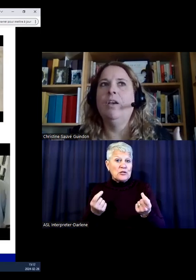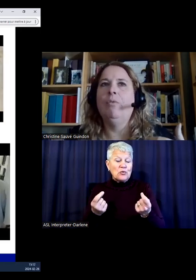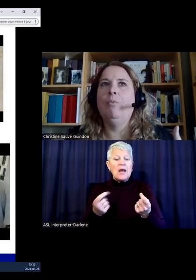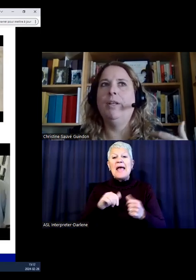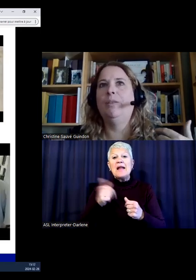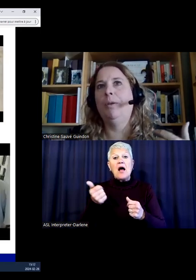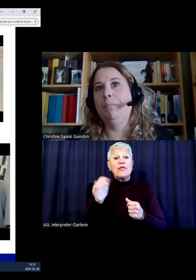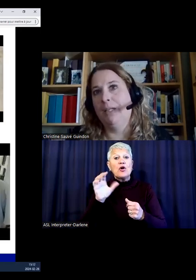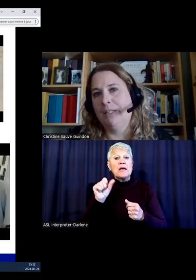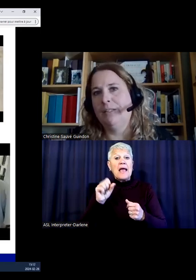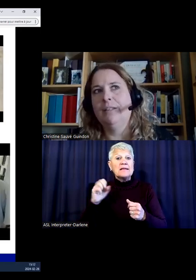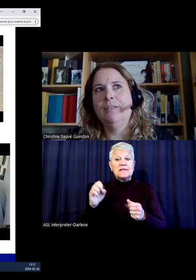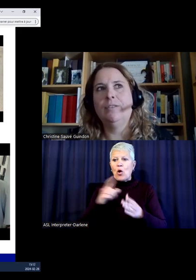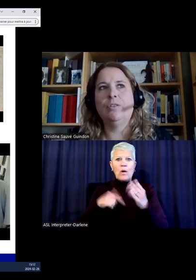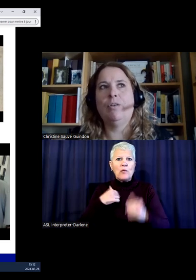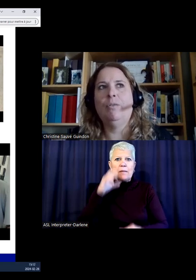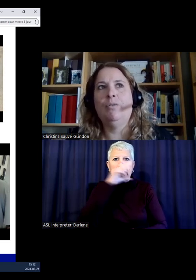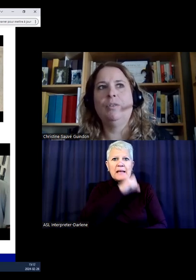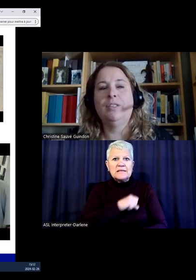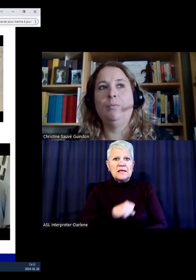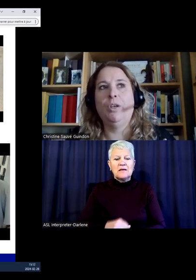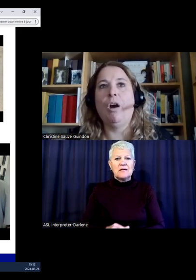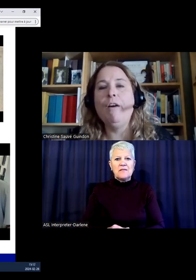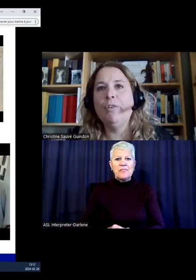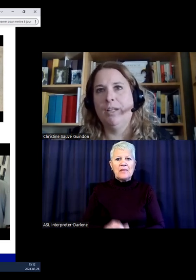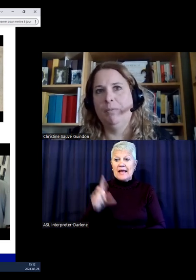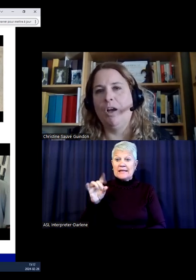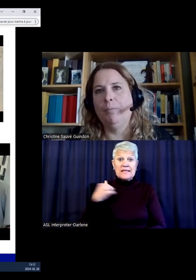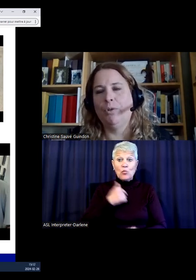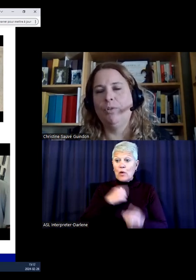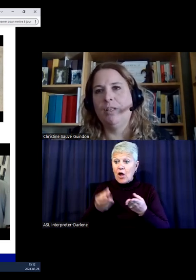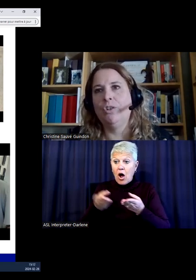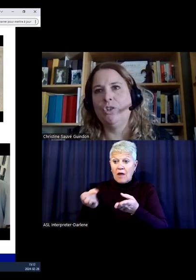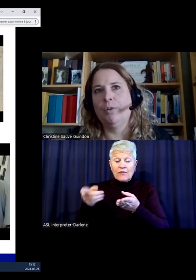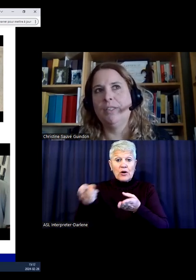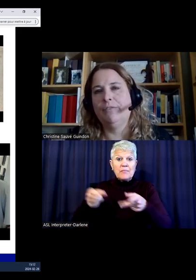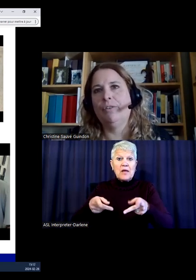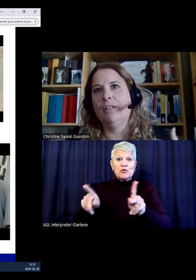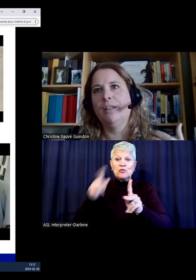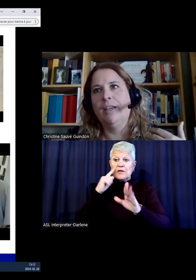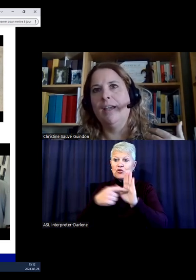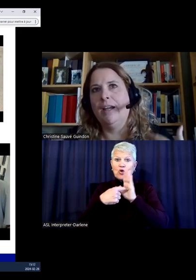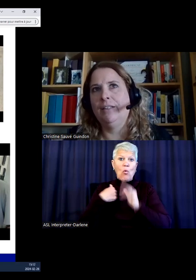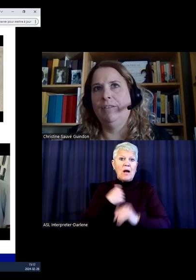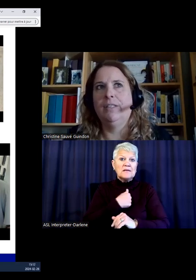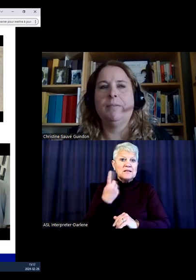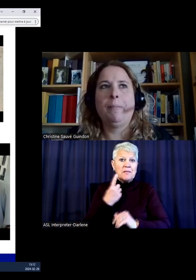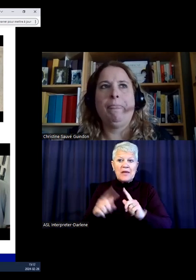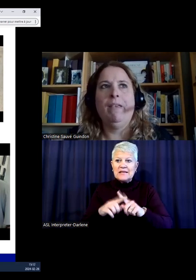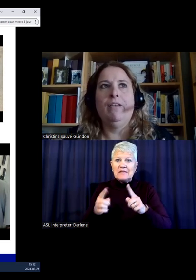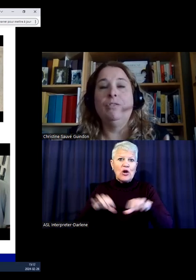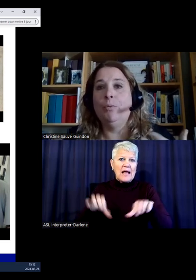cases, what did we miss? So did we offer him the opportunity to show us different